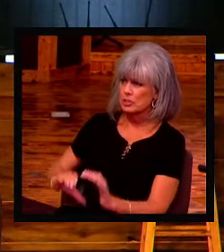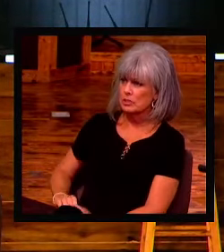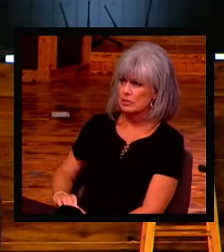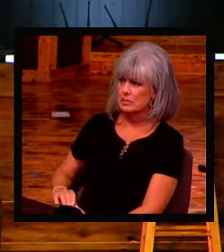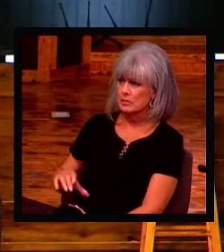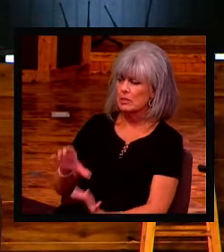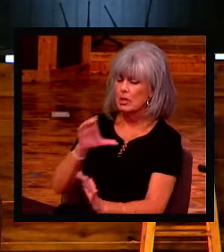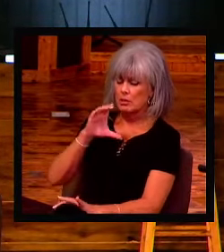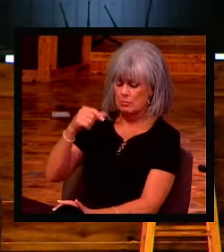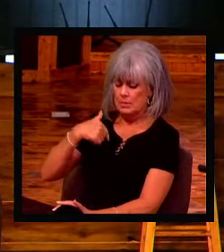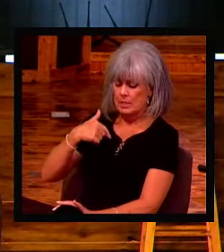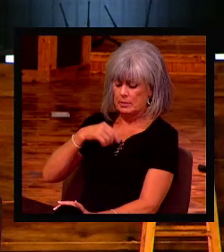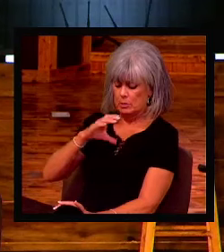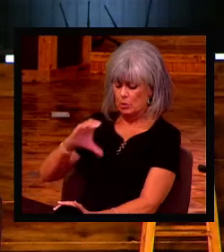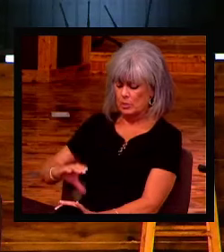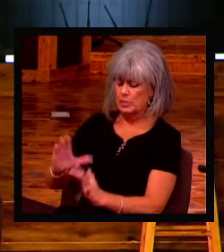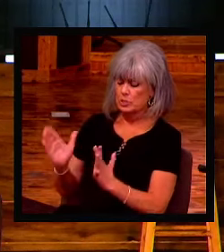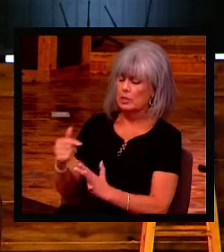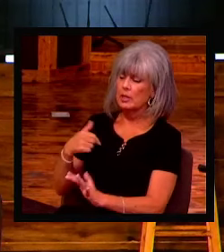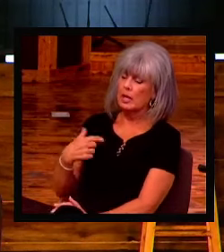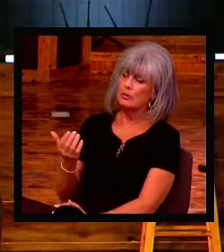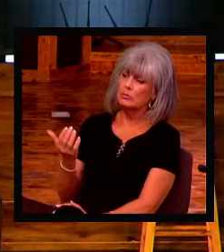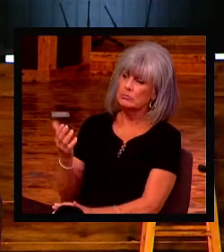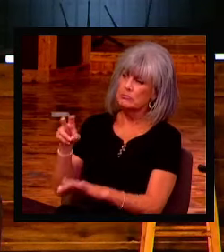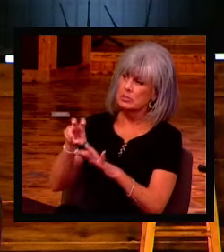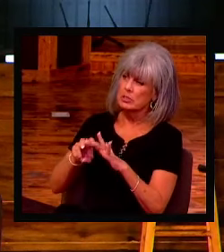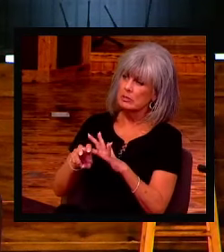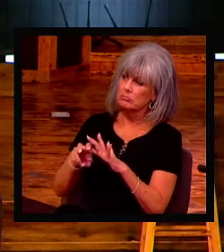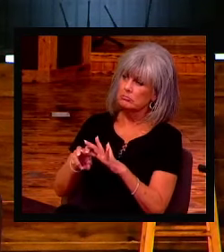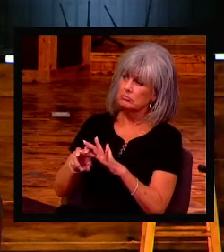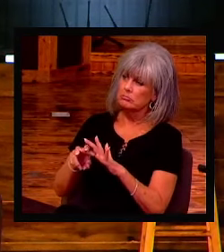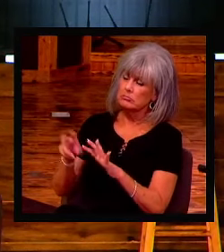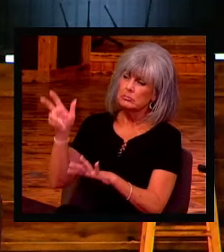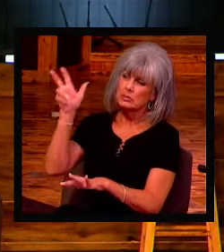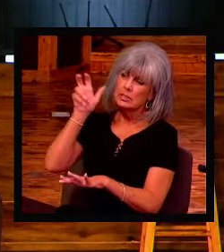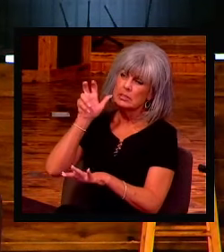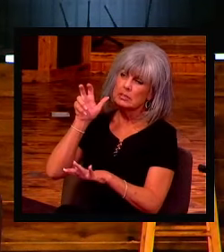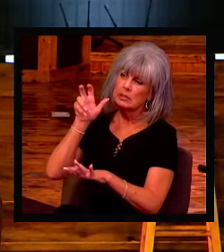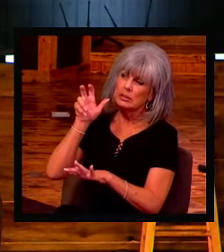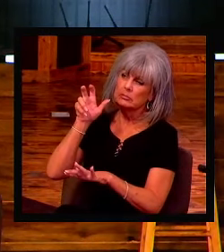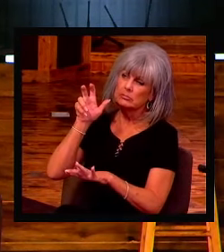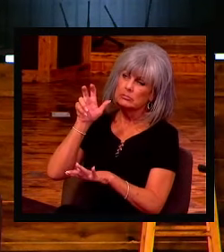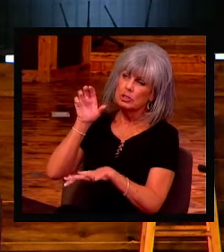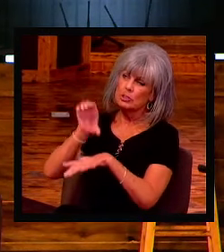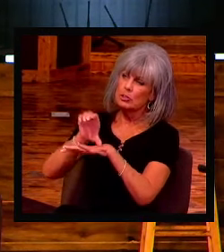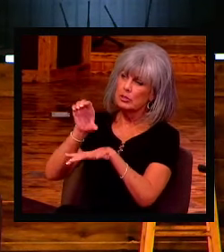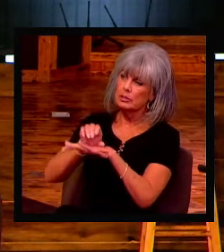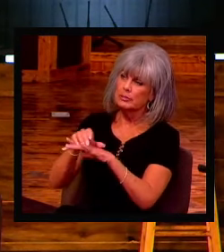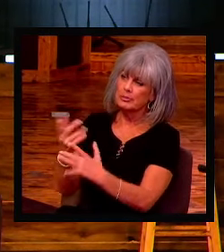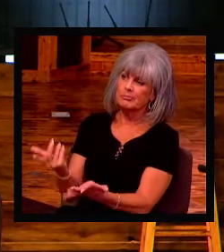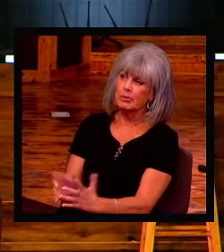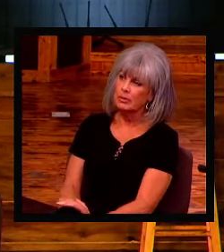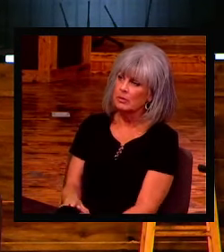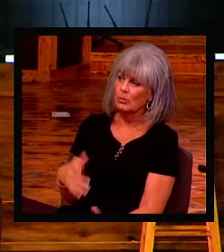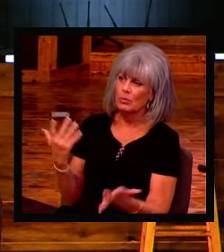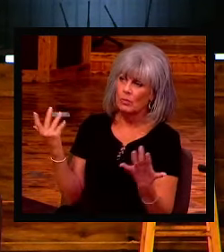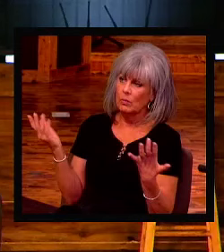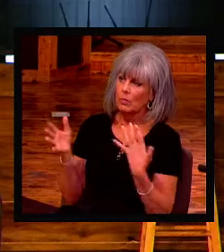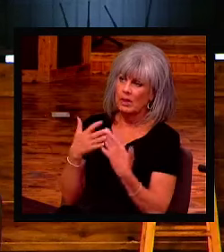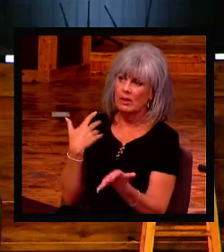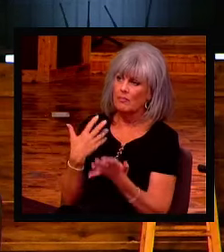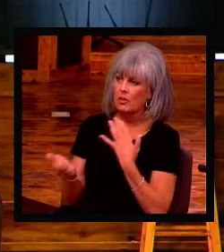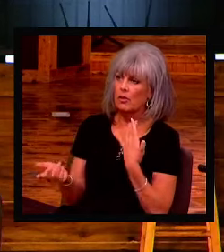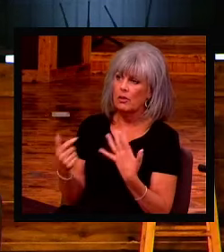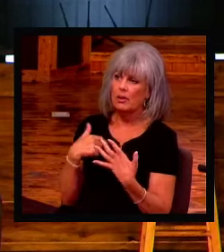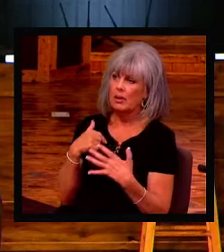say this. I would be sitting in a church if I heard this and going, give me a break. This is so silly. You know, I don't dress